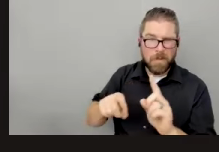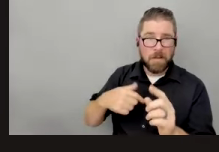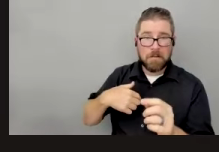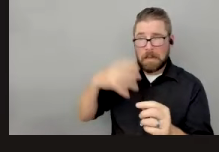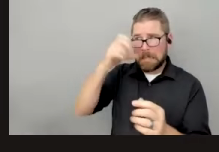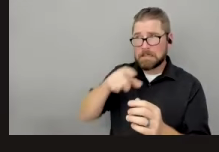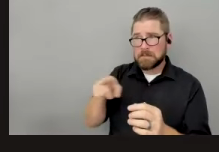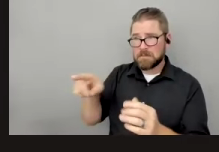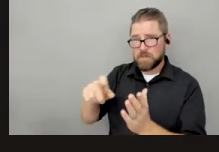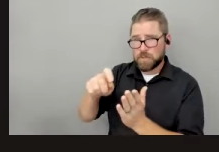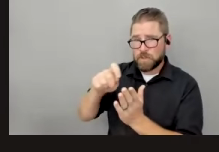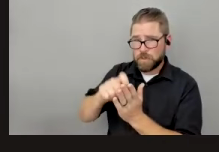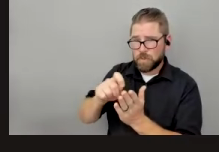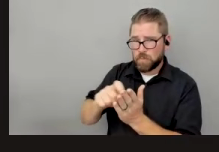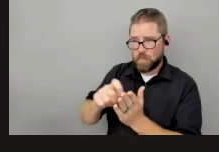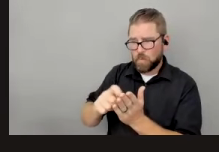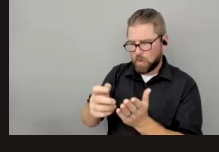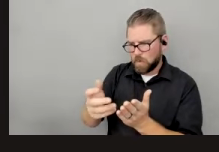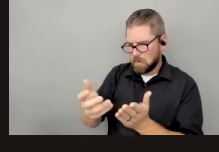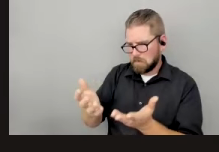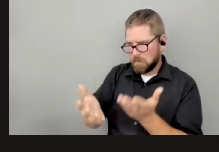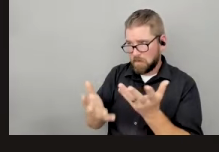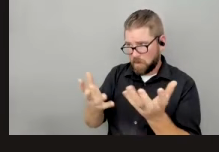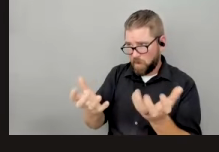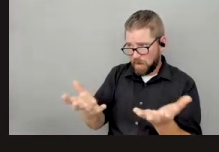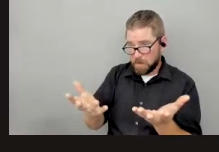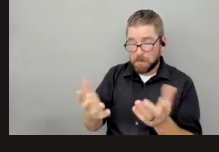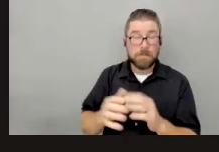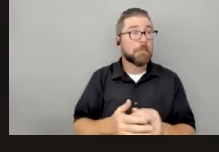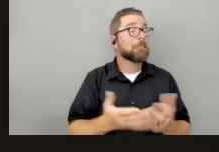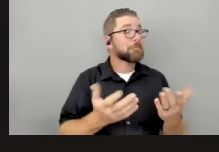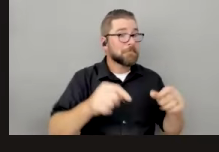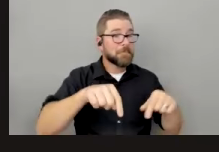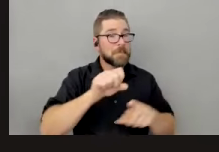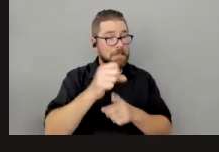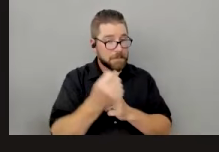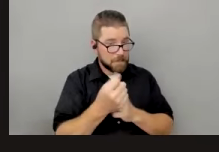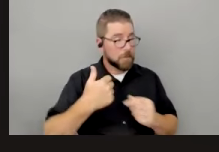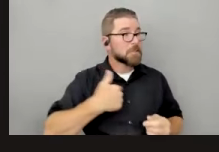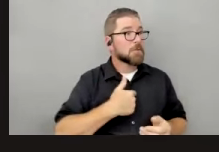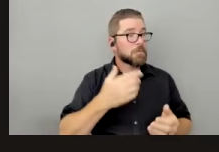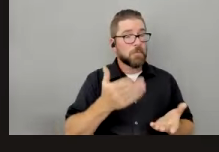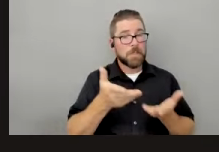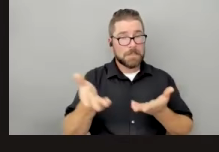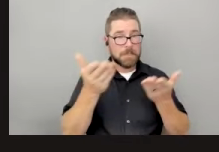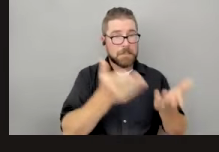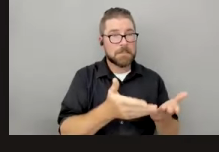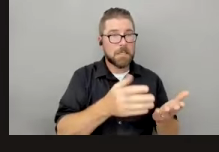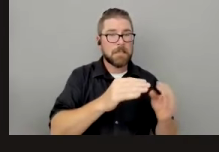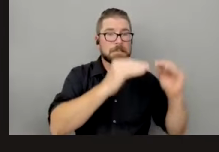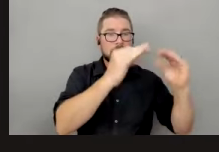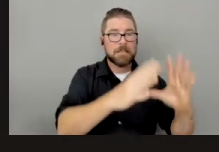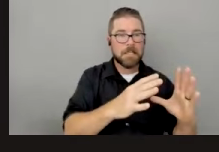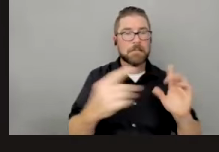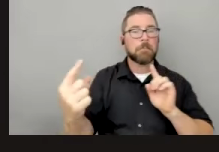So in this situation, what could be suggested is that the instructor has a conversation with the student. If